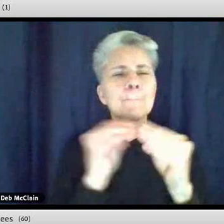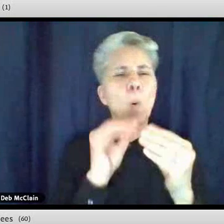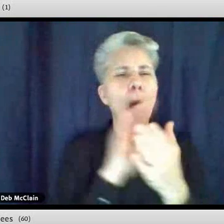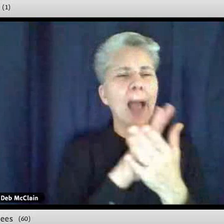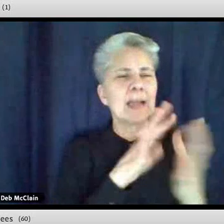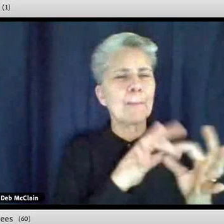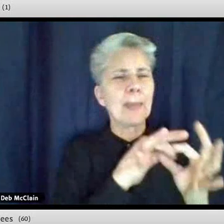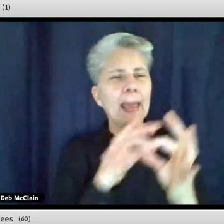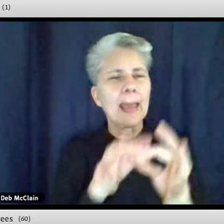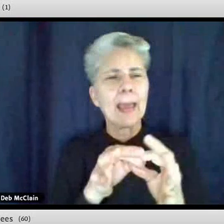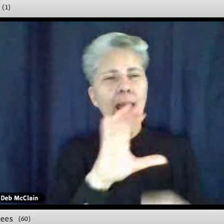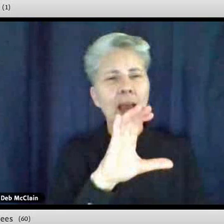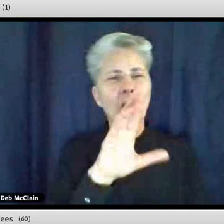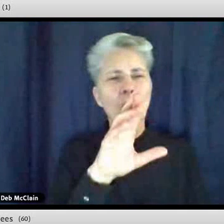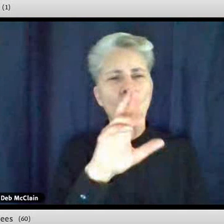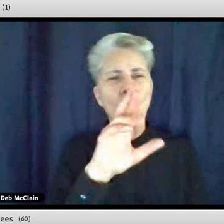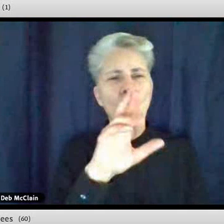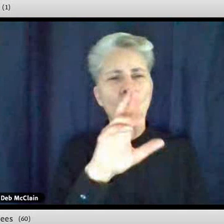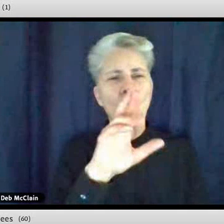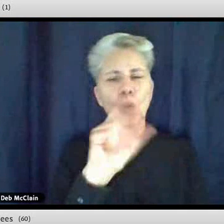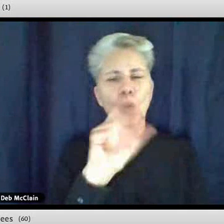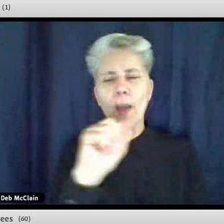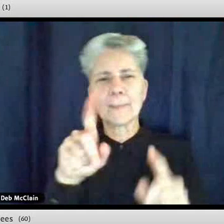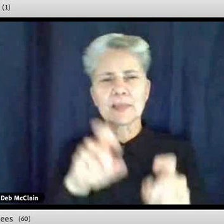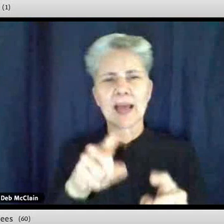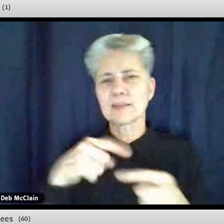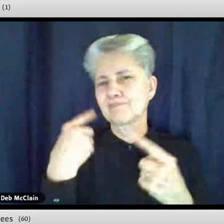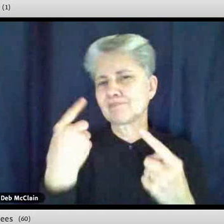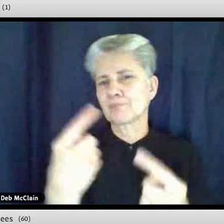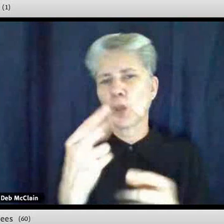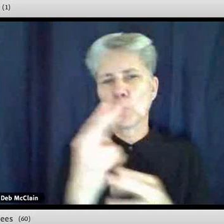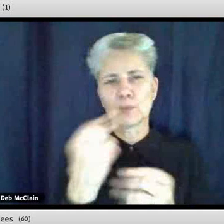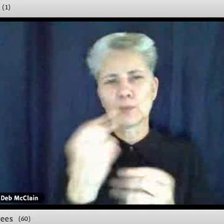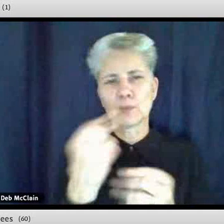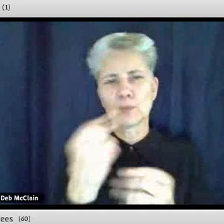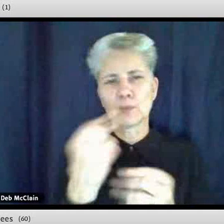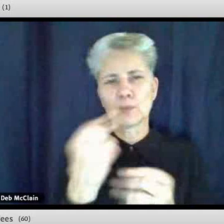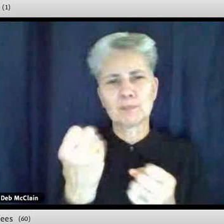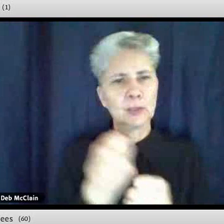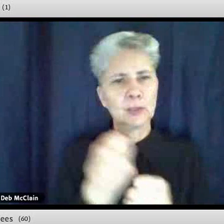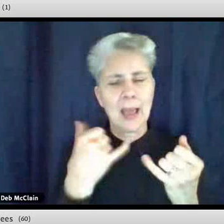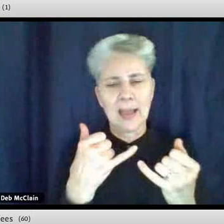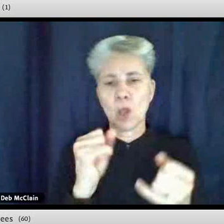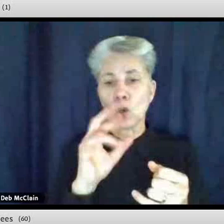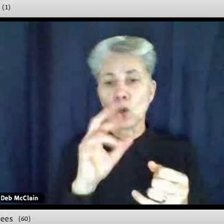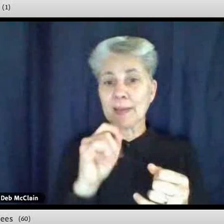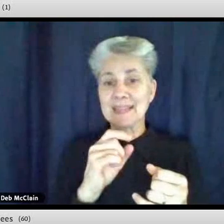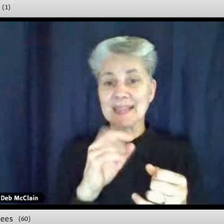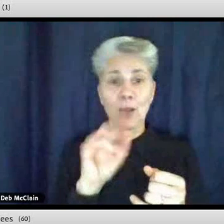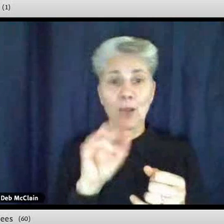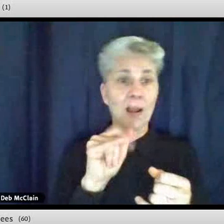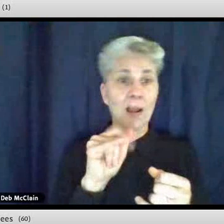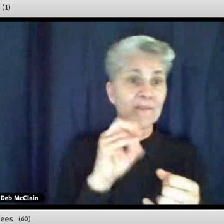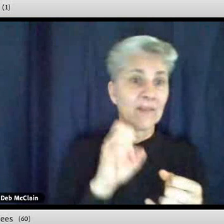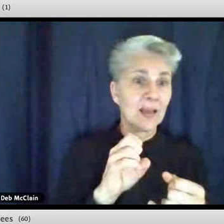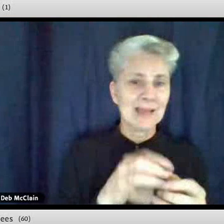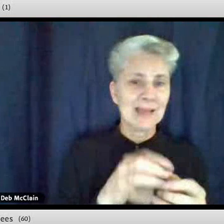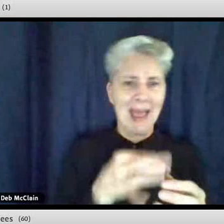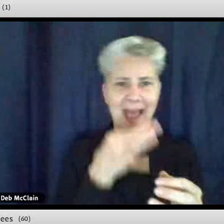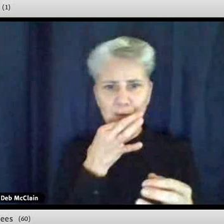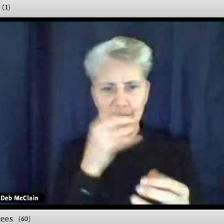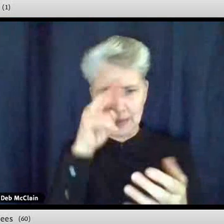for kids. Also, more of an academic nature. This is called the CRAP test. It's been around forever. You can look